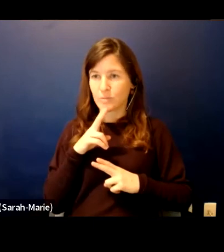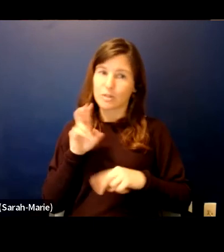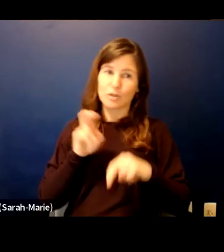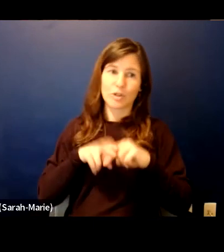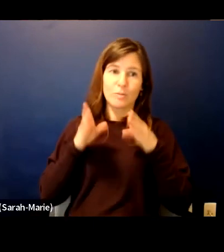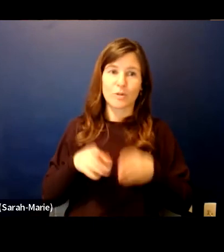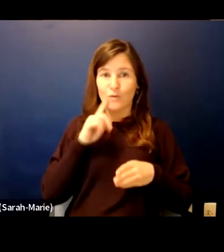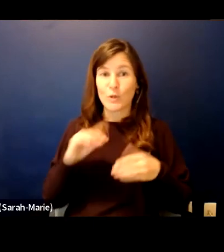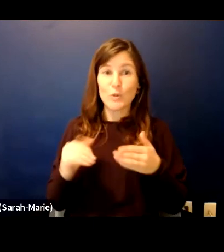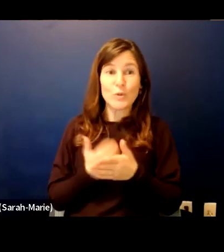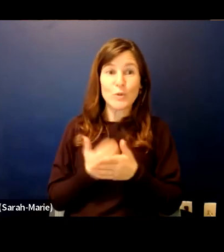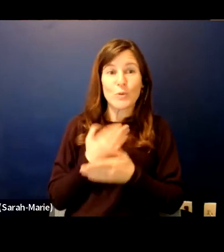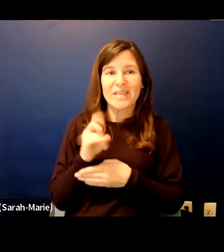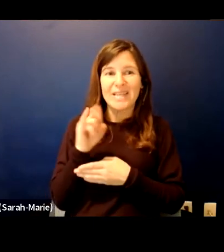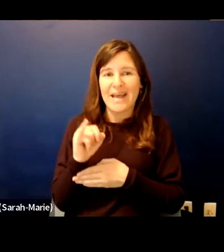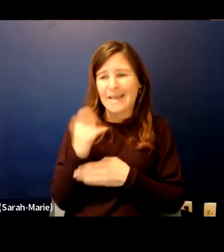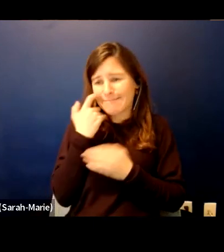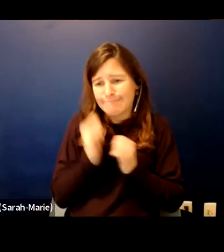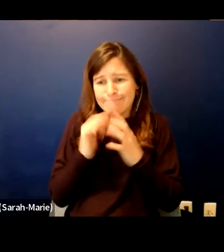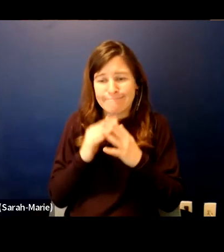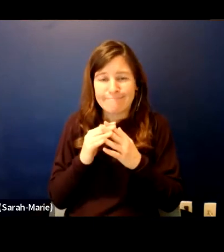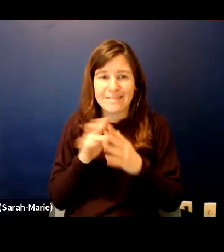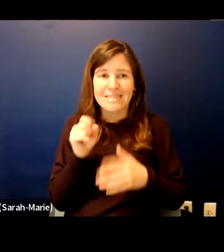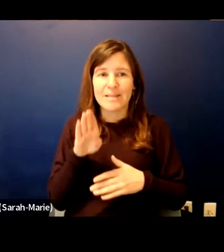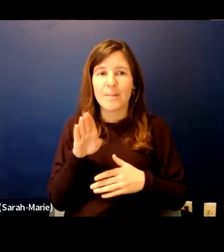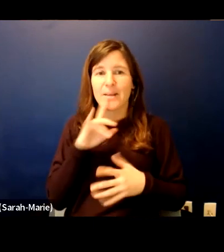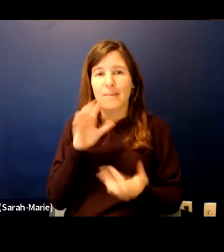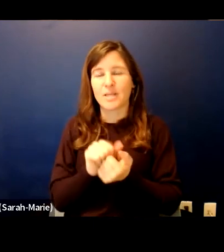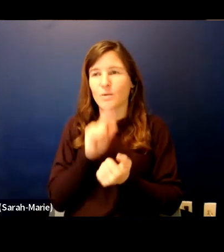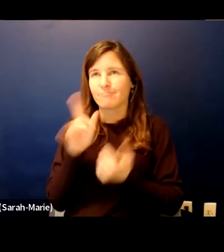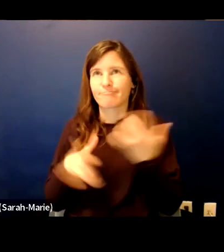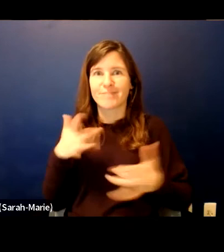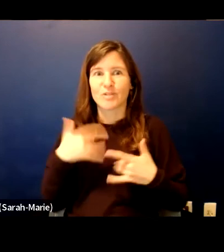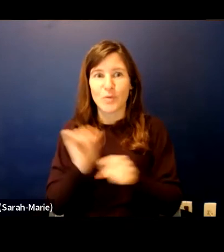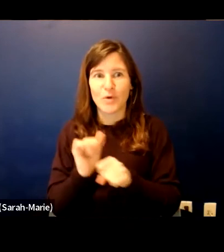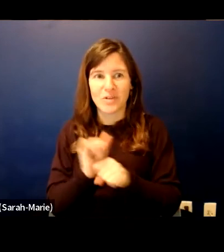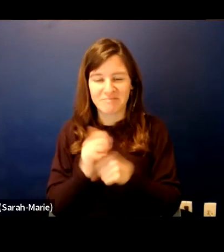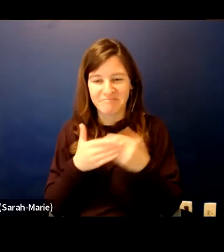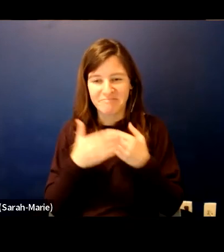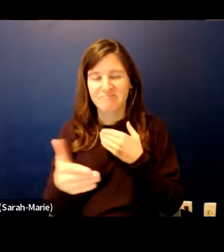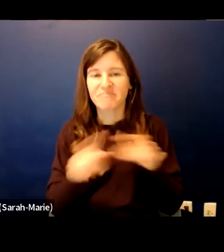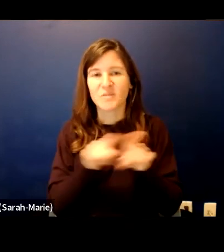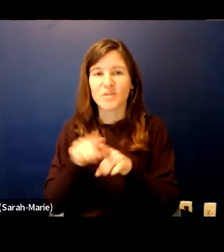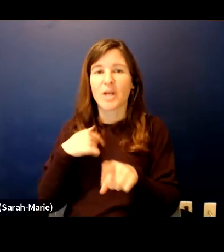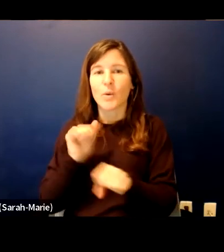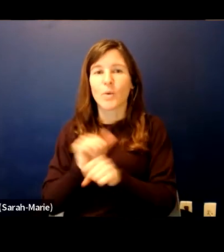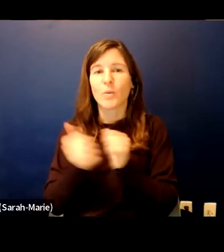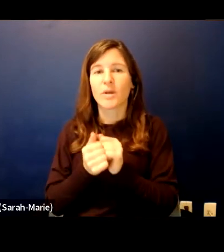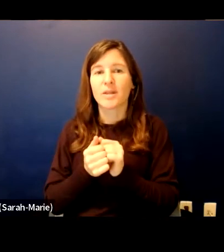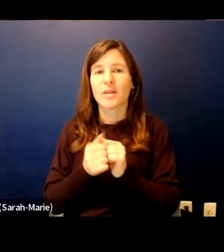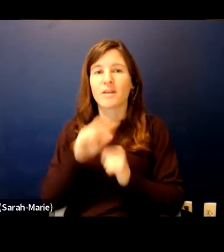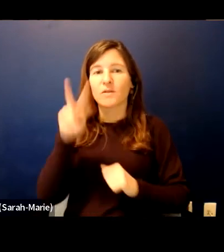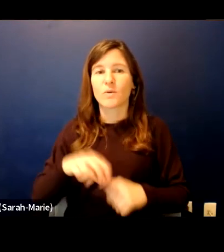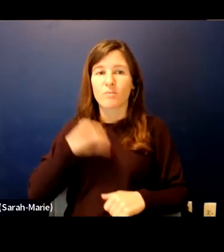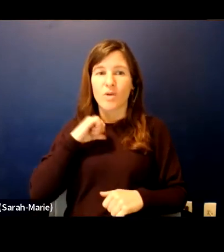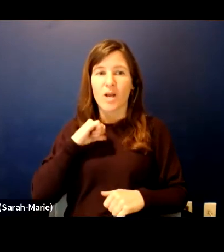Baby Steps EDI subcommittee. Such exciting work. I also get to work on the Victoria Pride Society board, doing